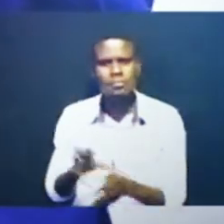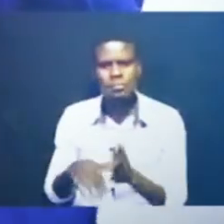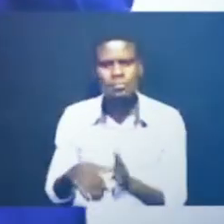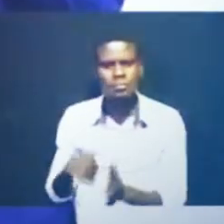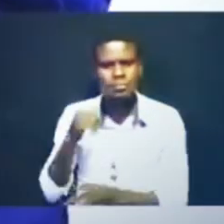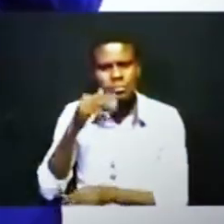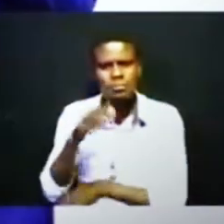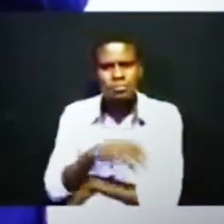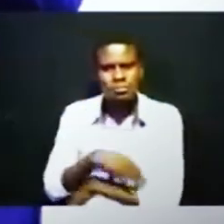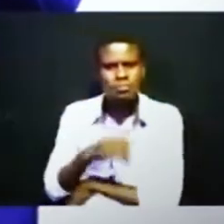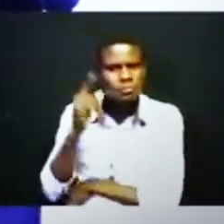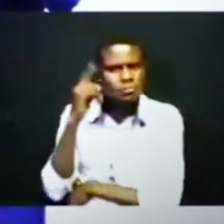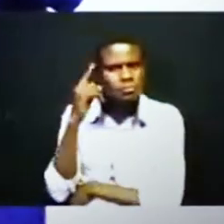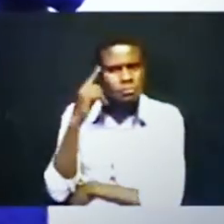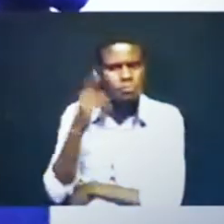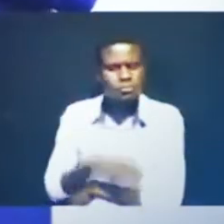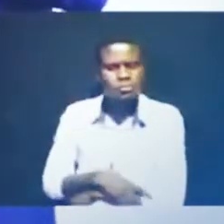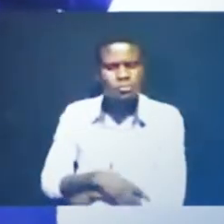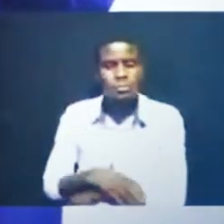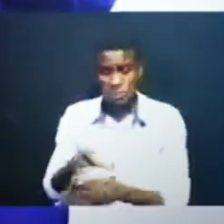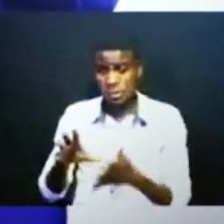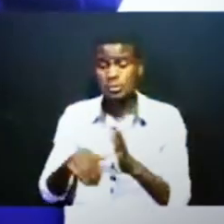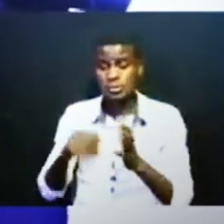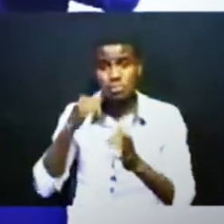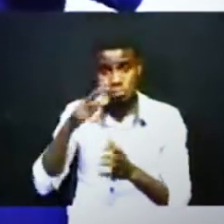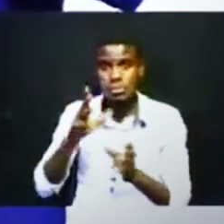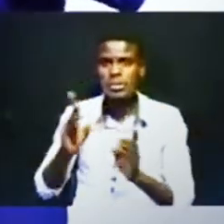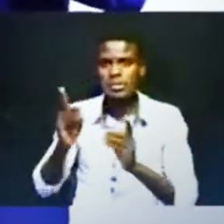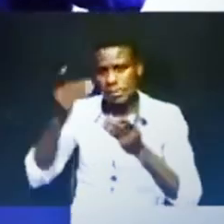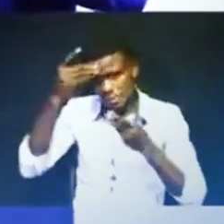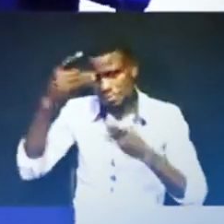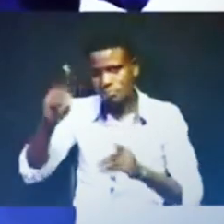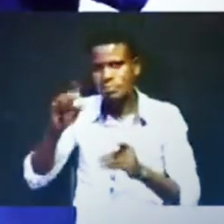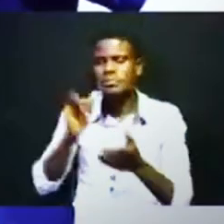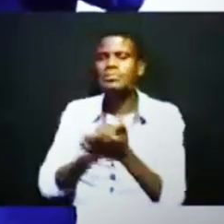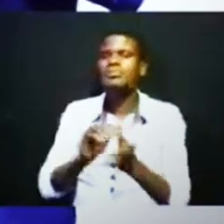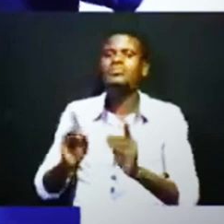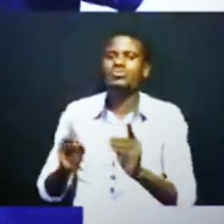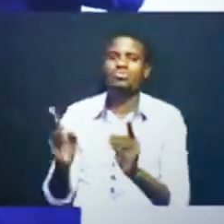she decided to go the extra mile.